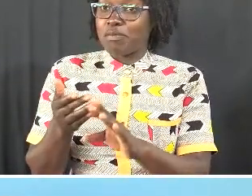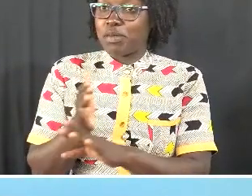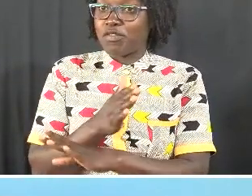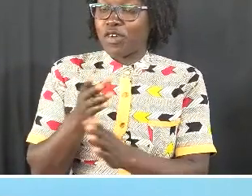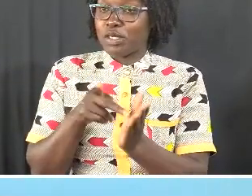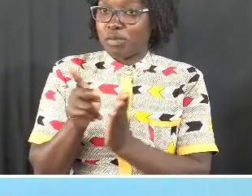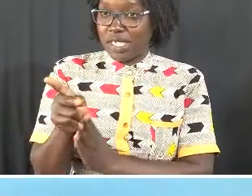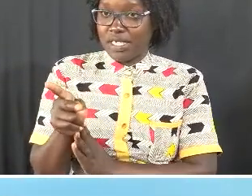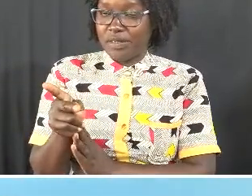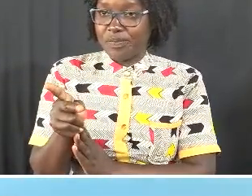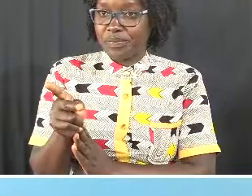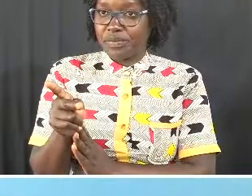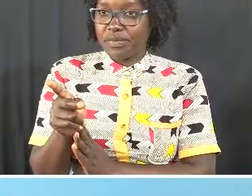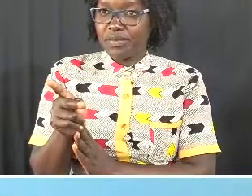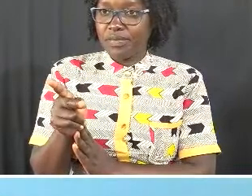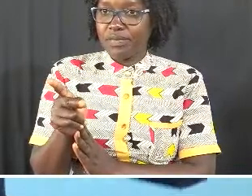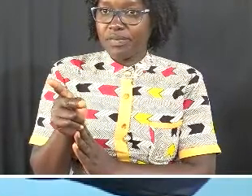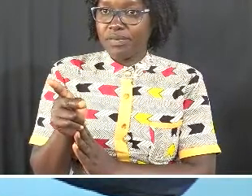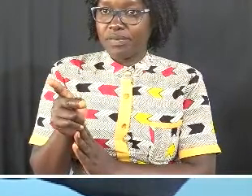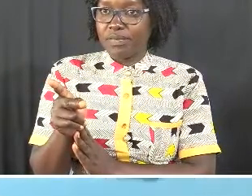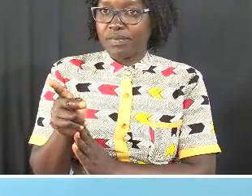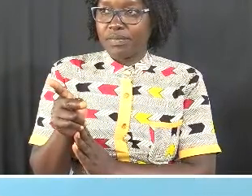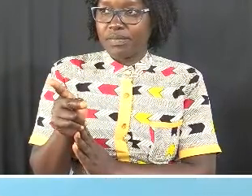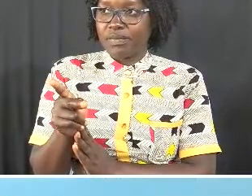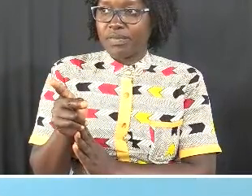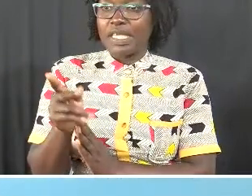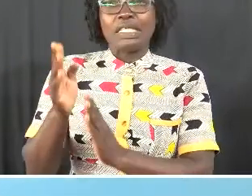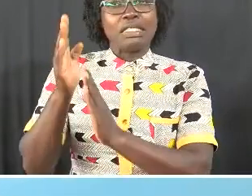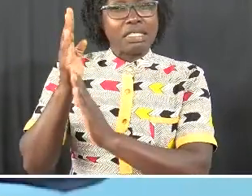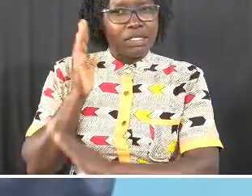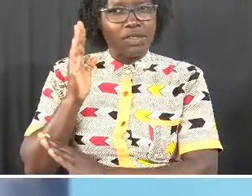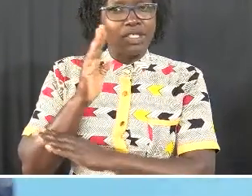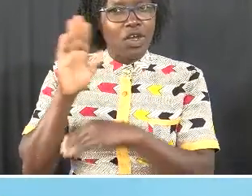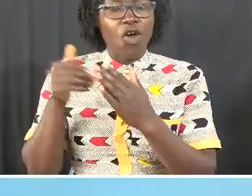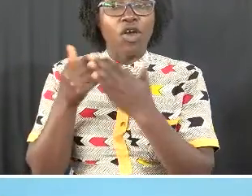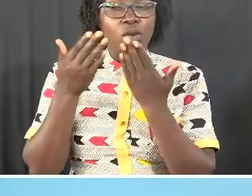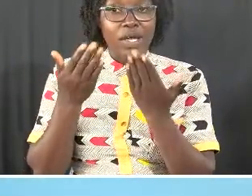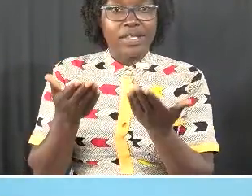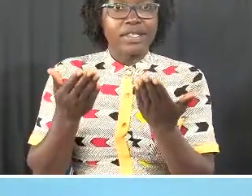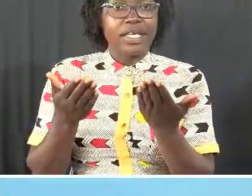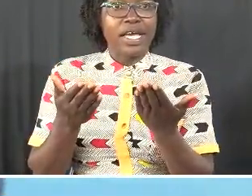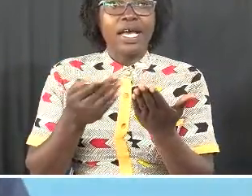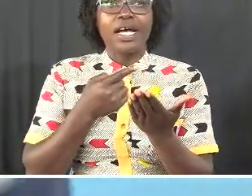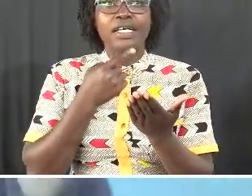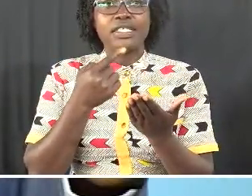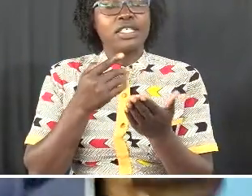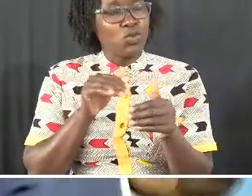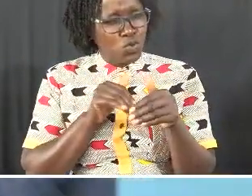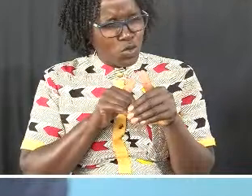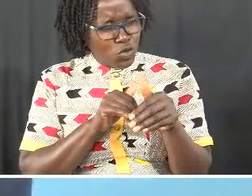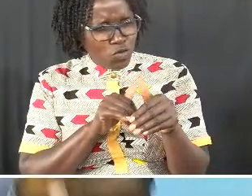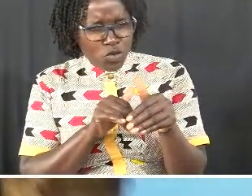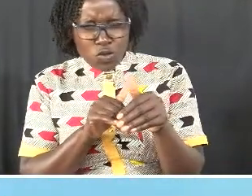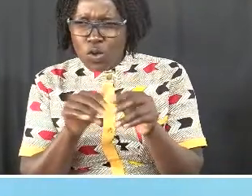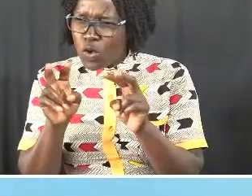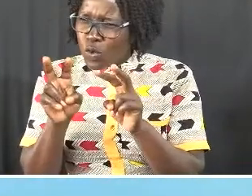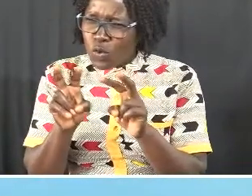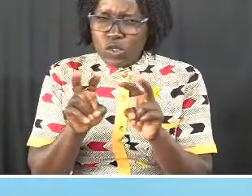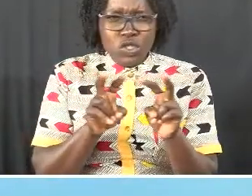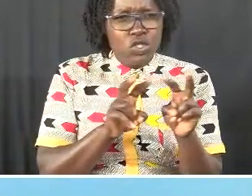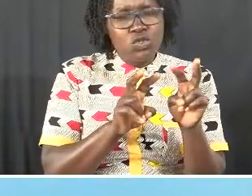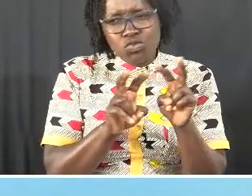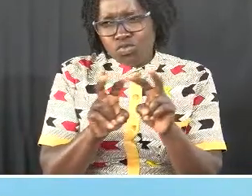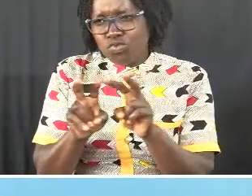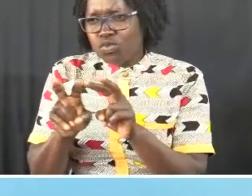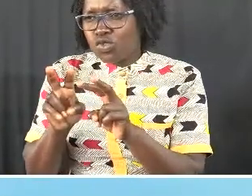she could pay, the security had arrived here, all of them. and said, "We have followed you. We have seen you going from one